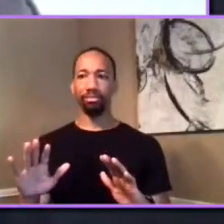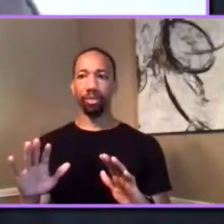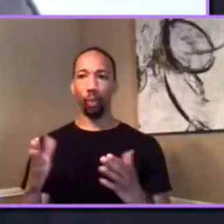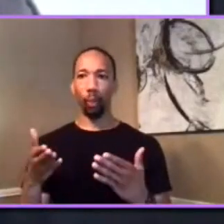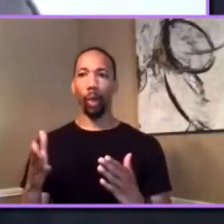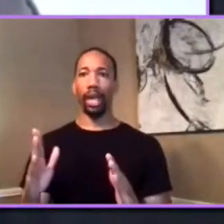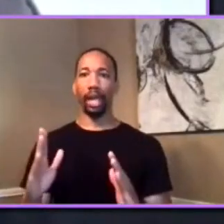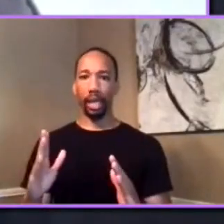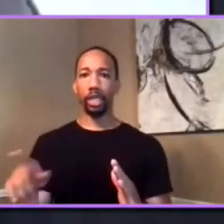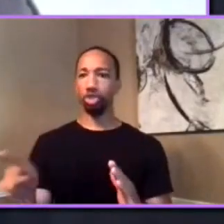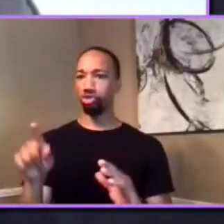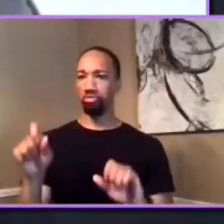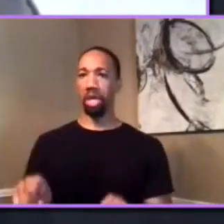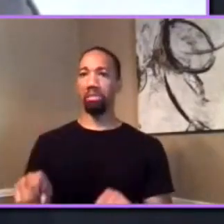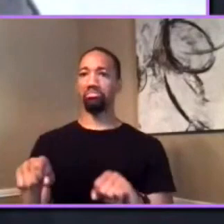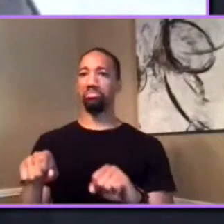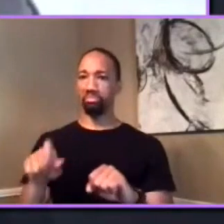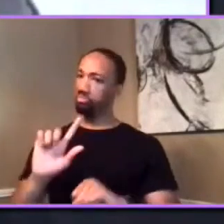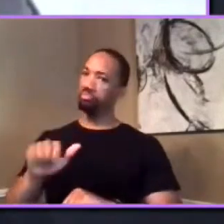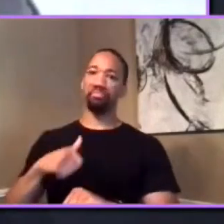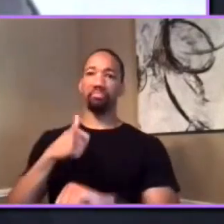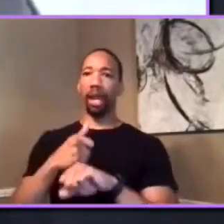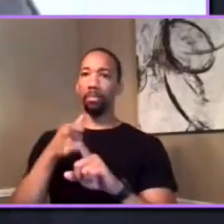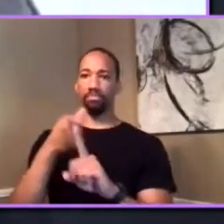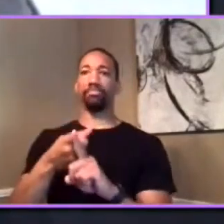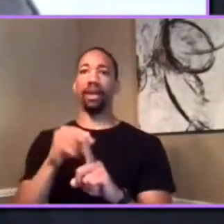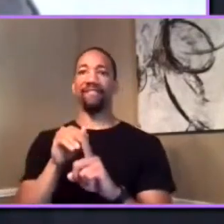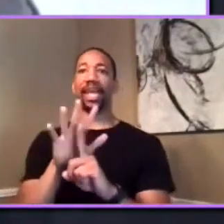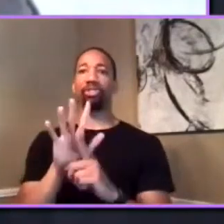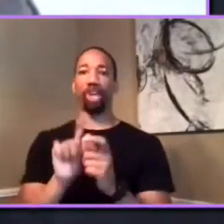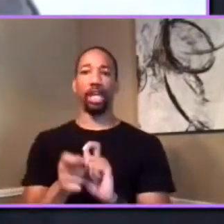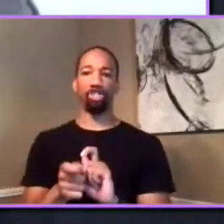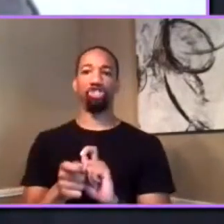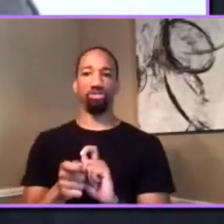implement change and to start